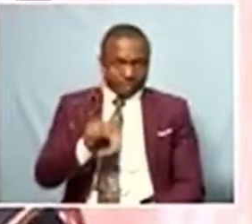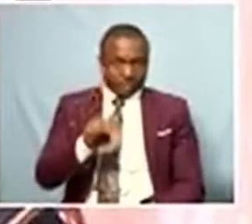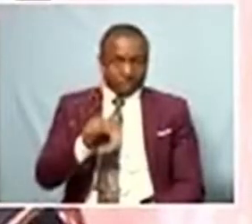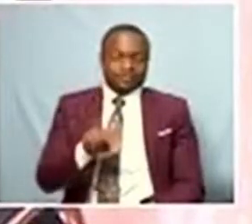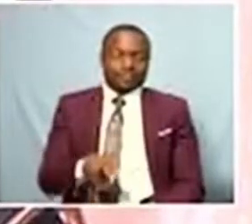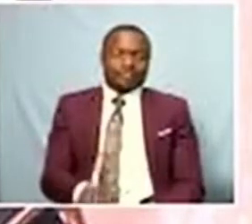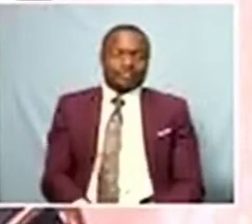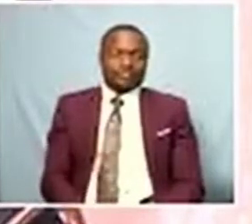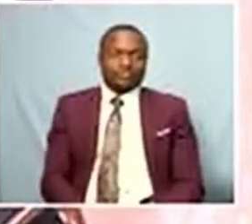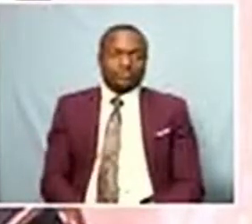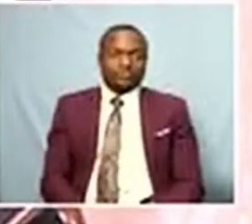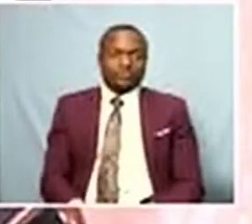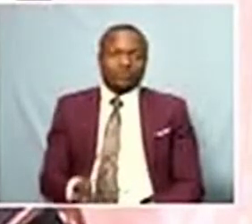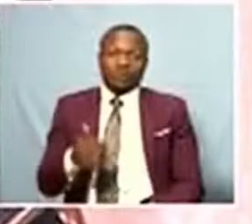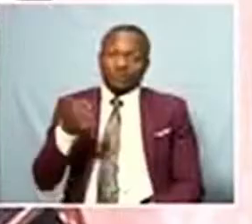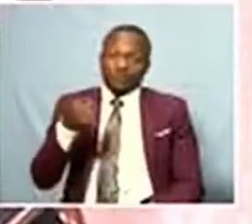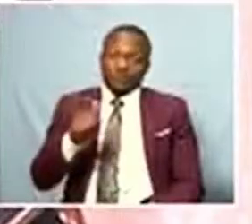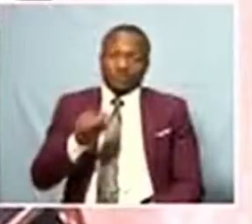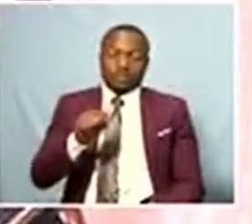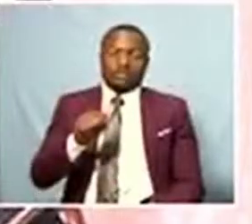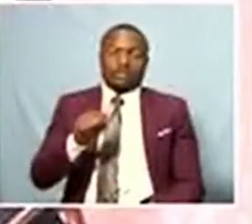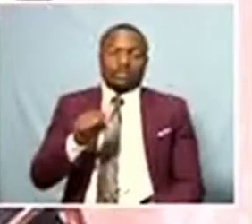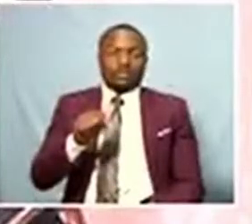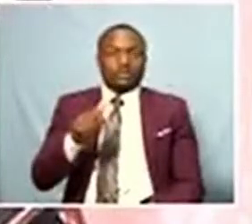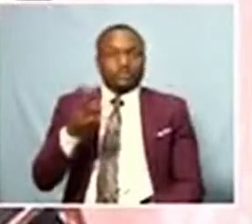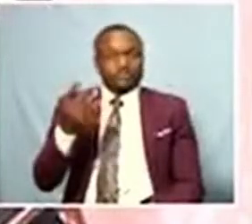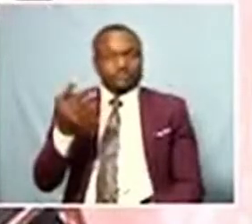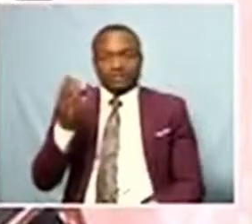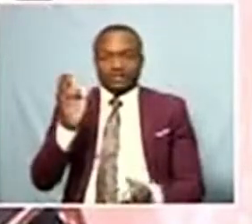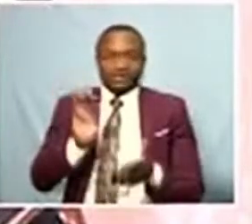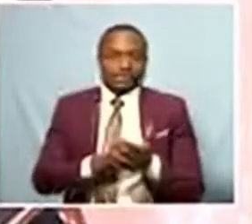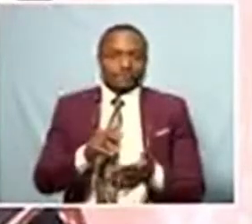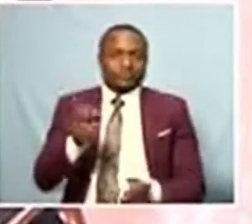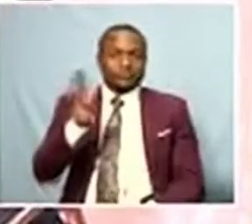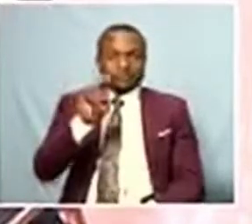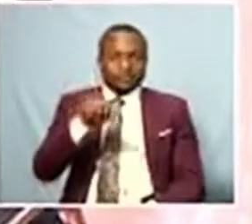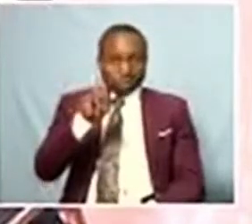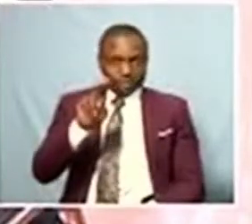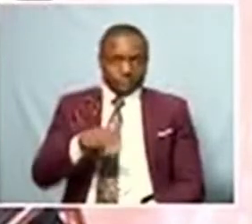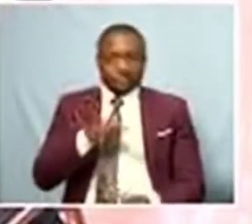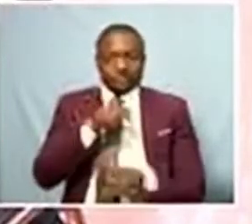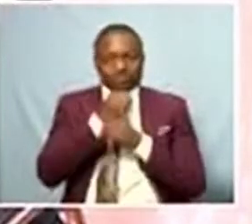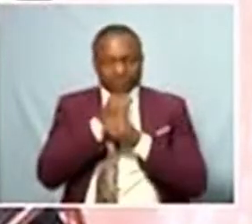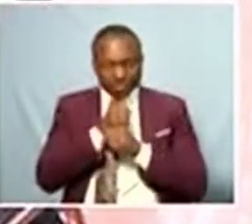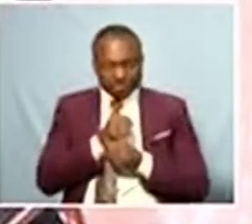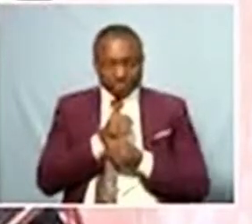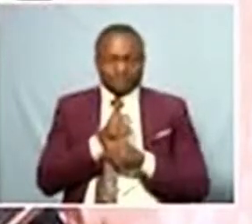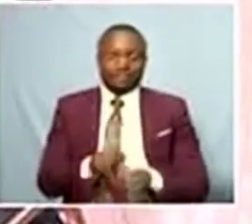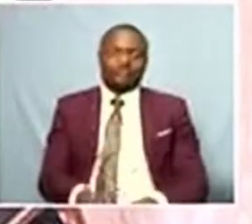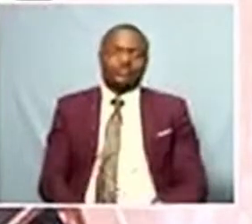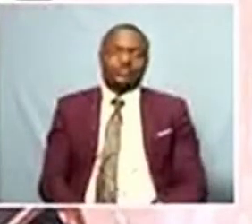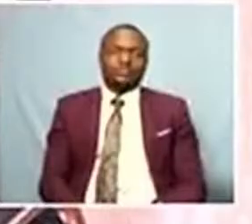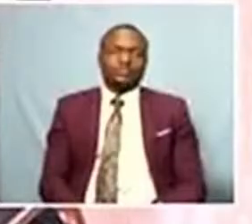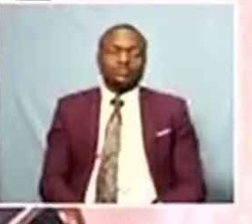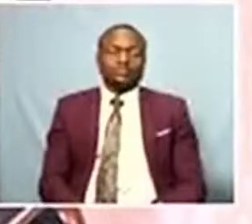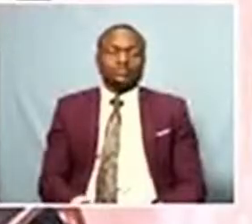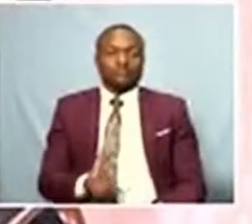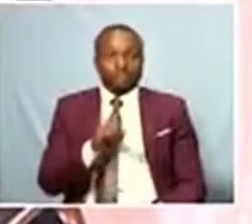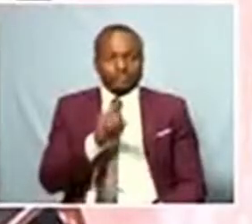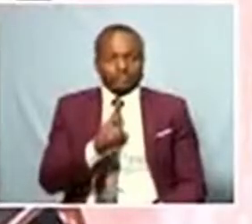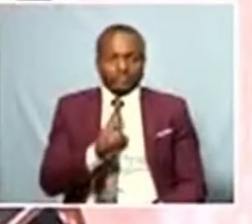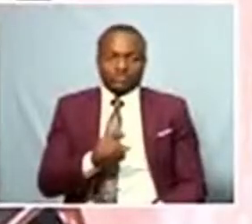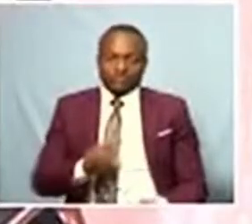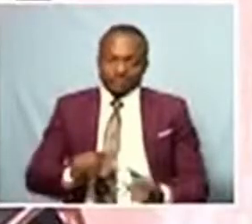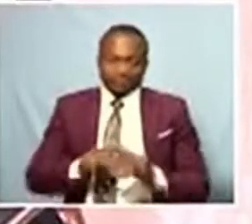application, or $10,000 or $15,000 when it comes to an adult. So that came into play